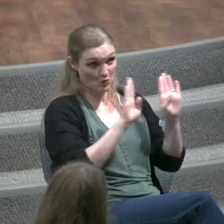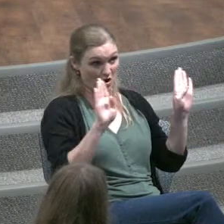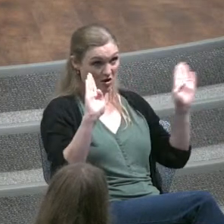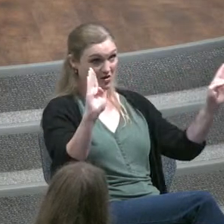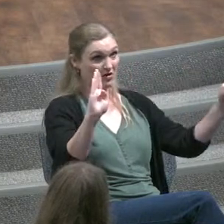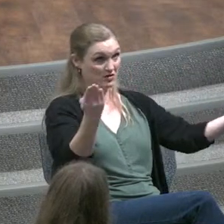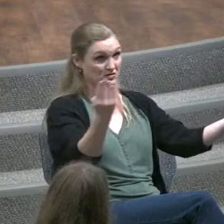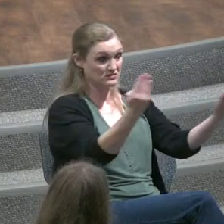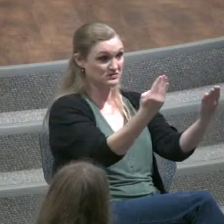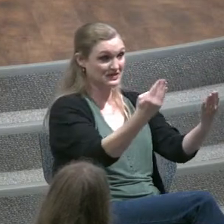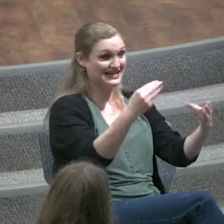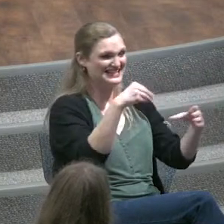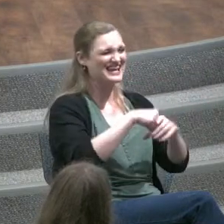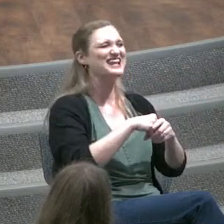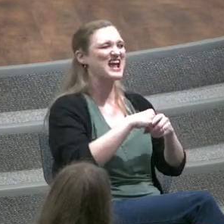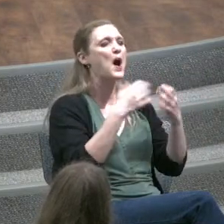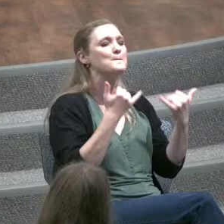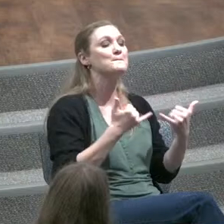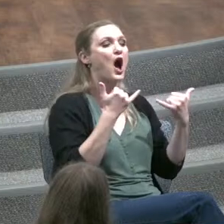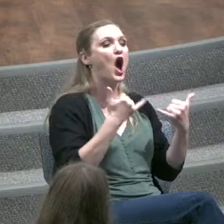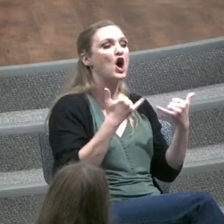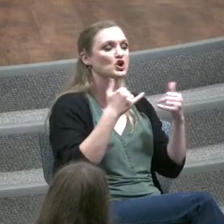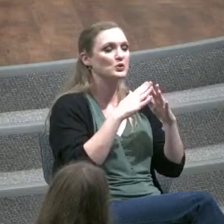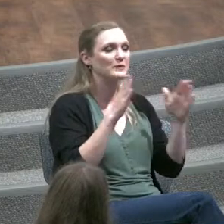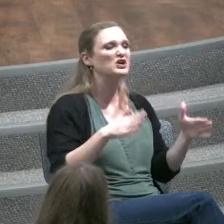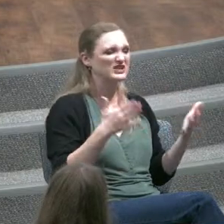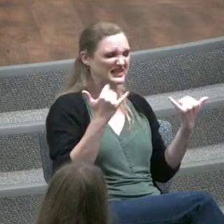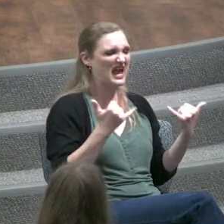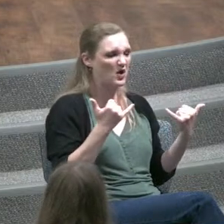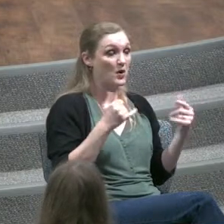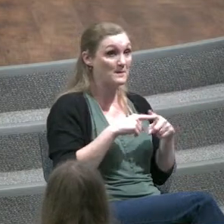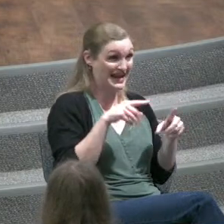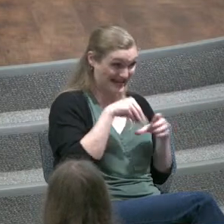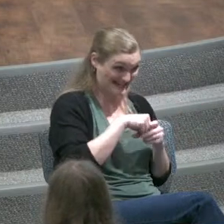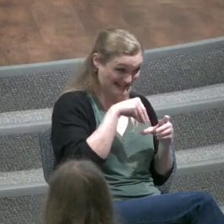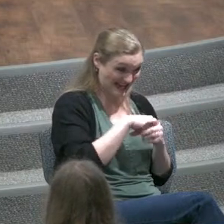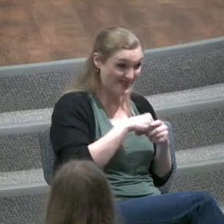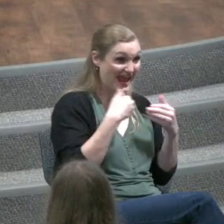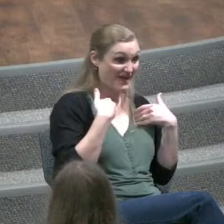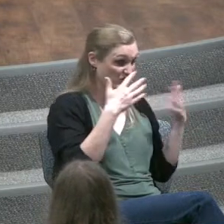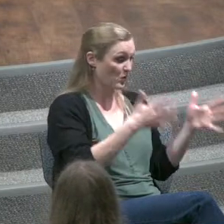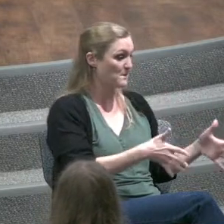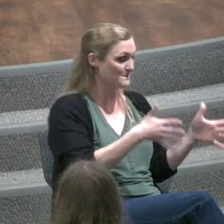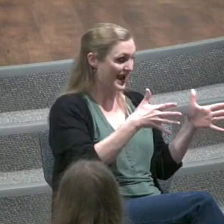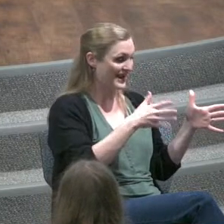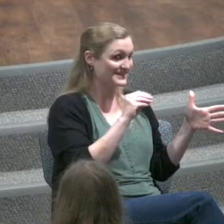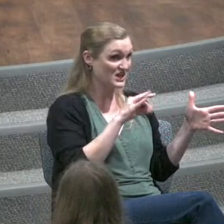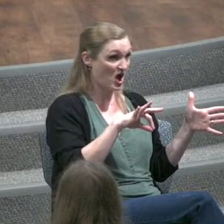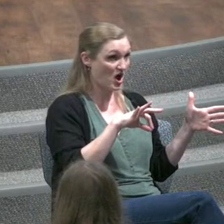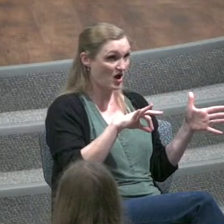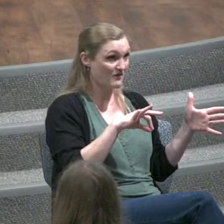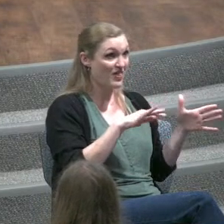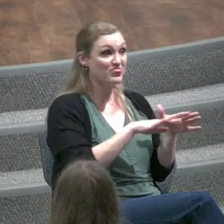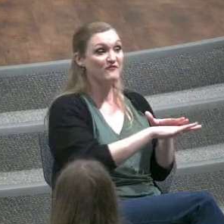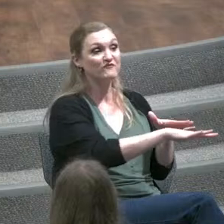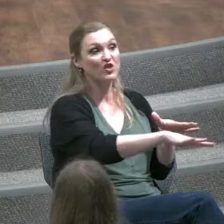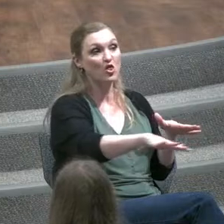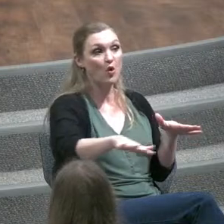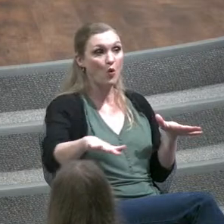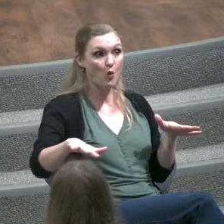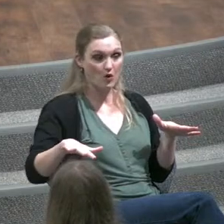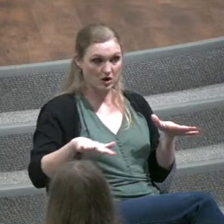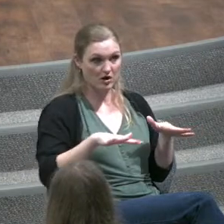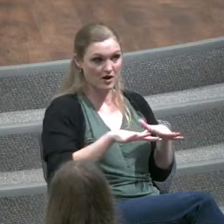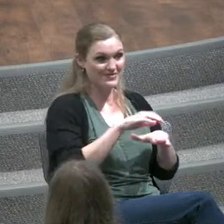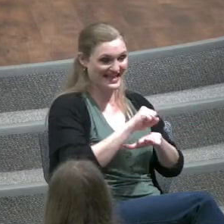It's contained within a modern building today. But inside, they have the remains of what would have been the